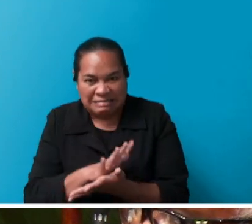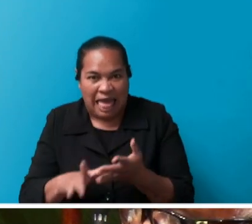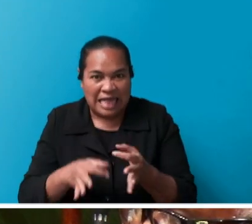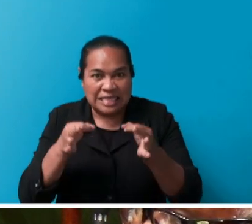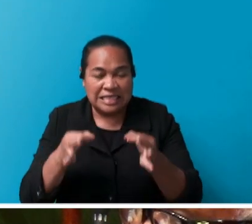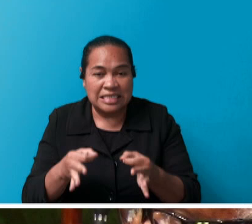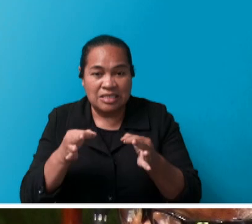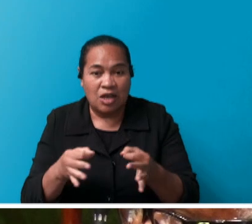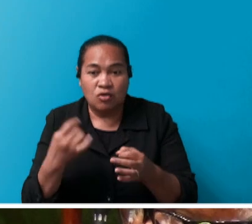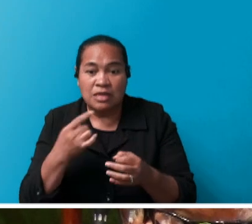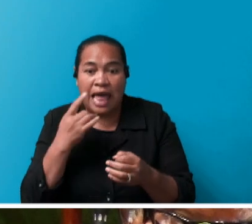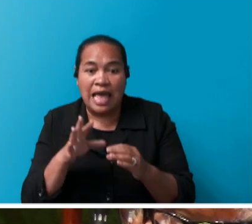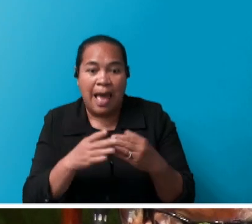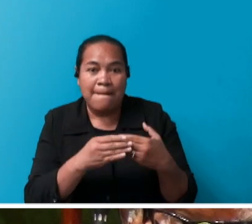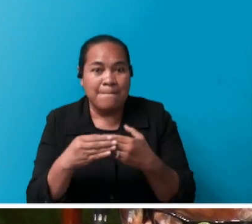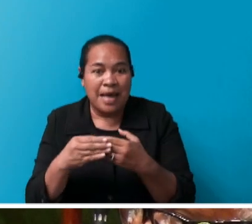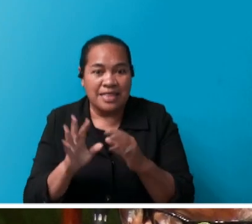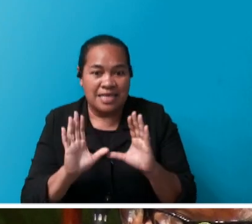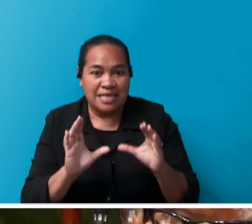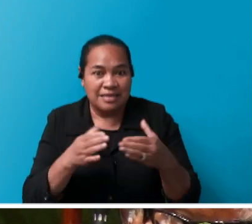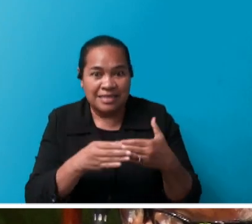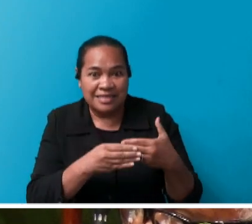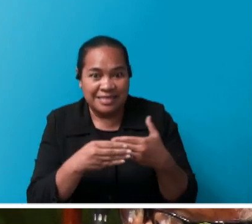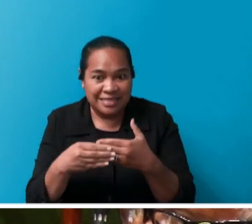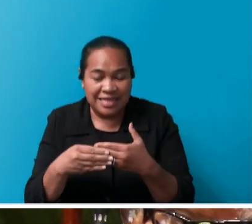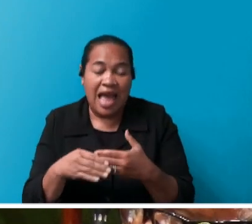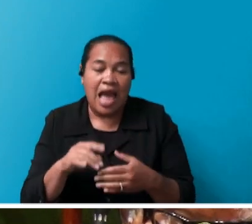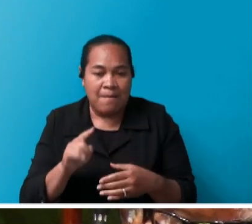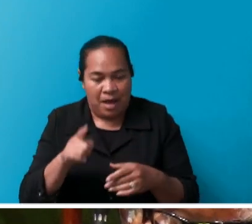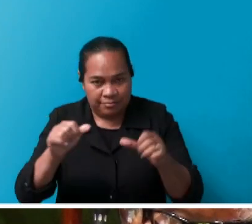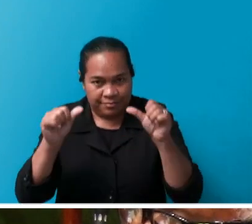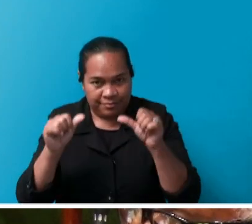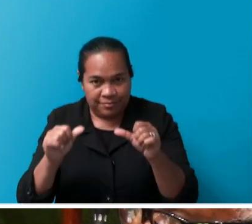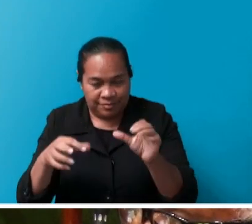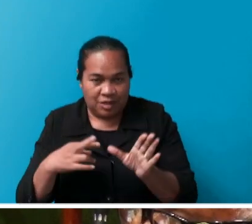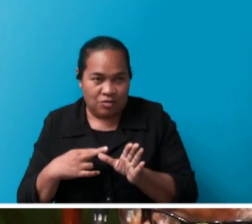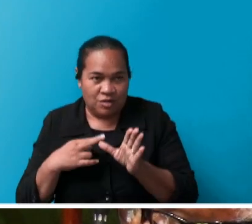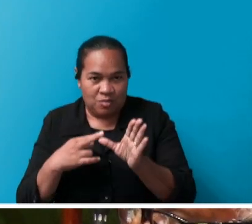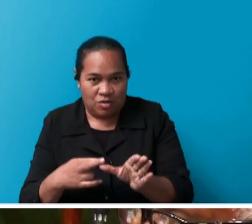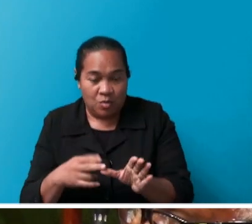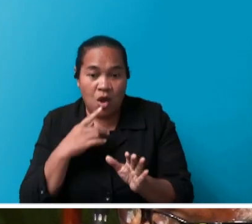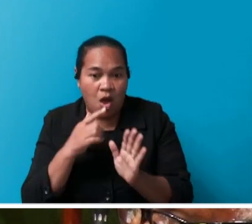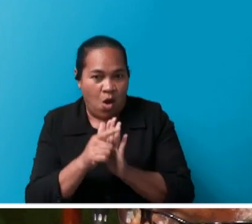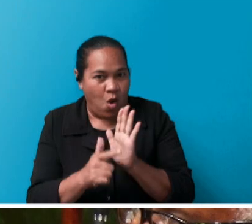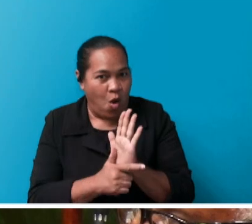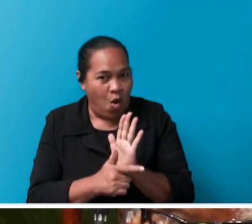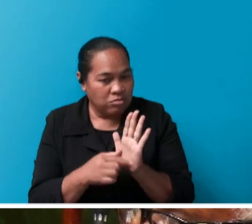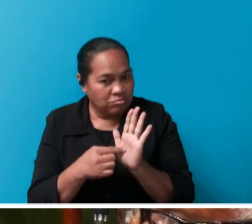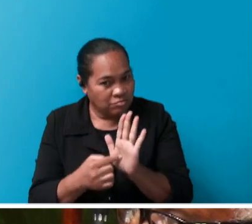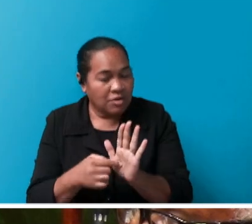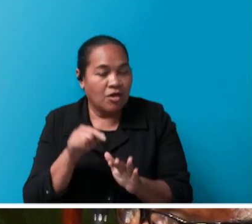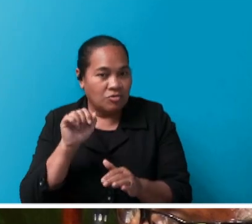by party leaders, it was His Excellency's affirmative response according to law and his